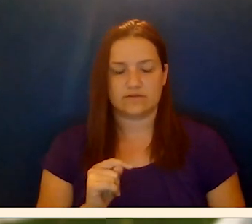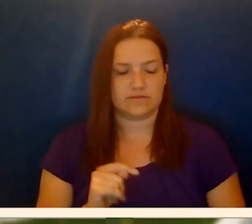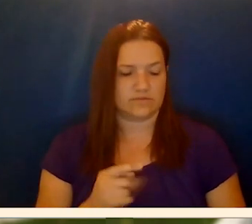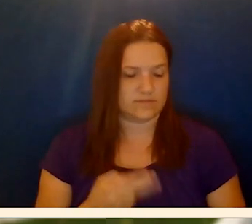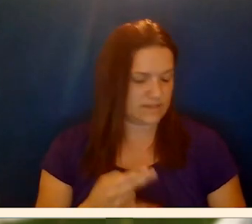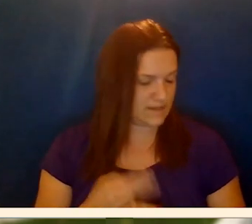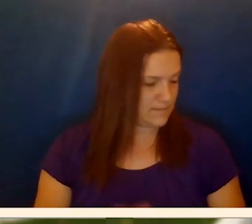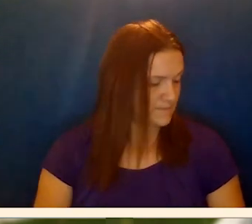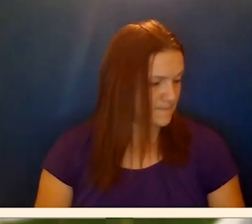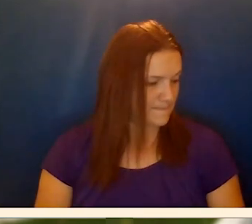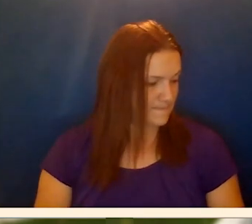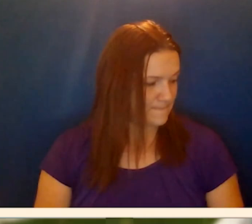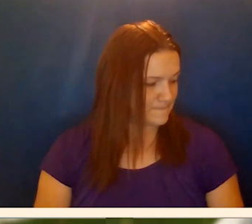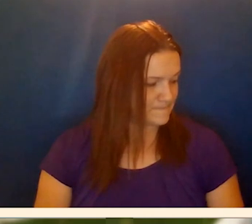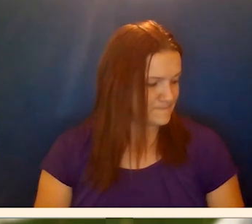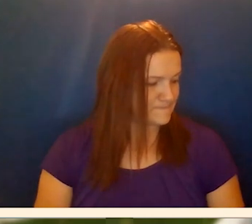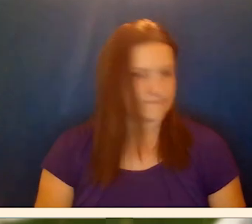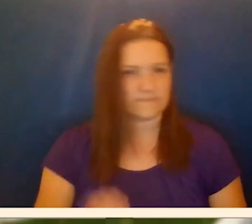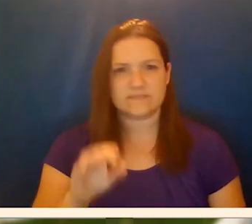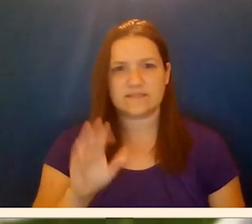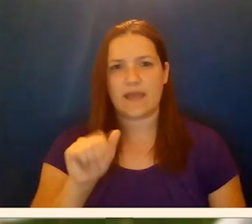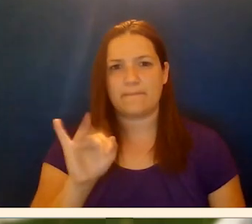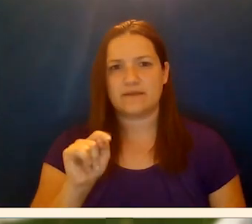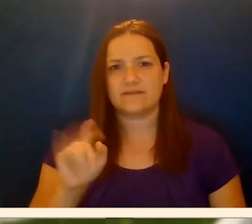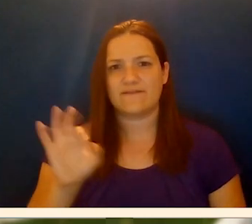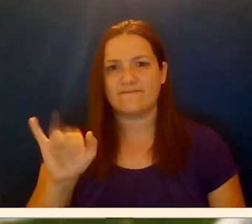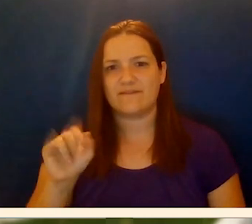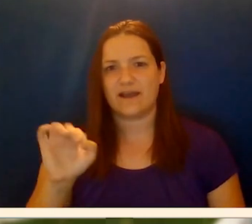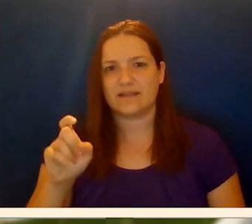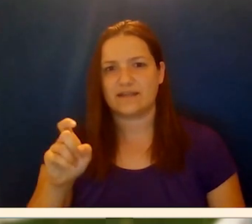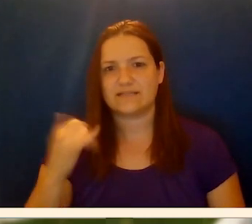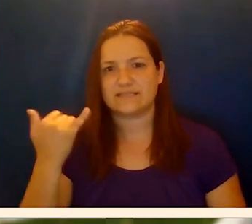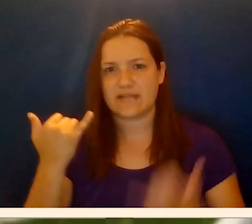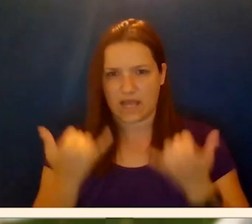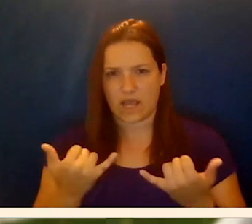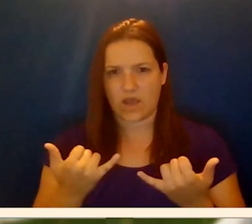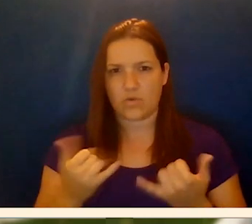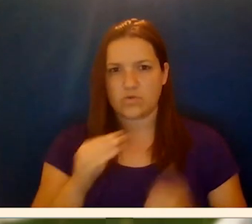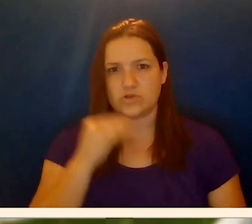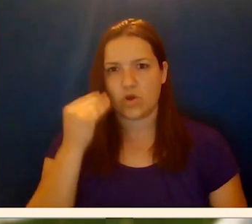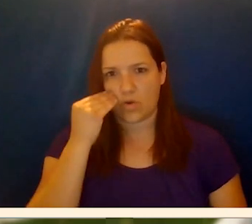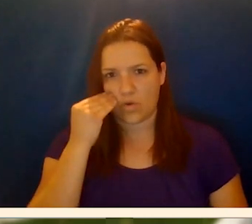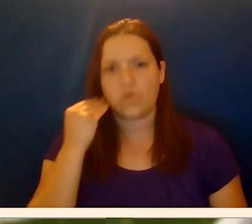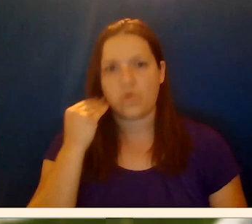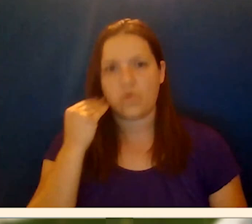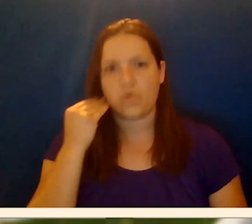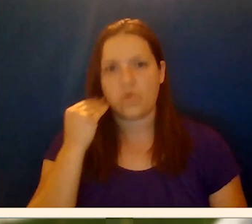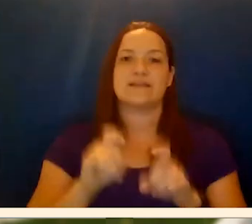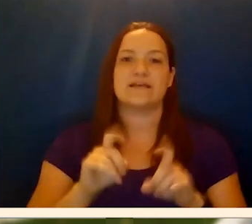Binax, Abbott Binax Now, which is a home testing kit. And so we will